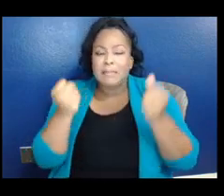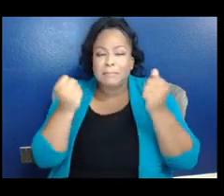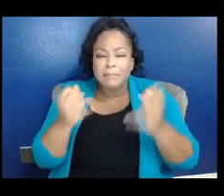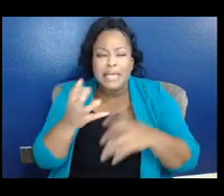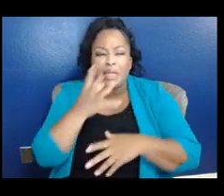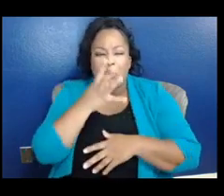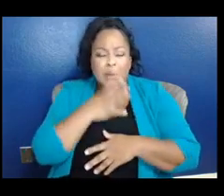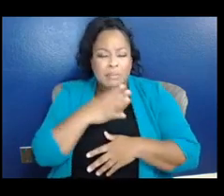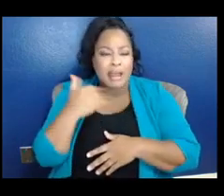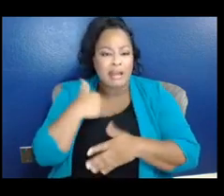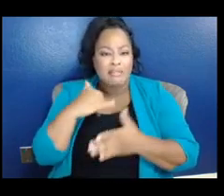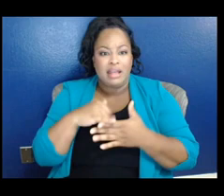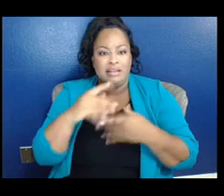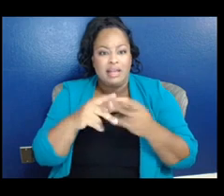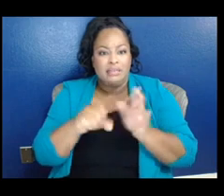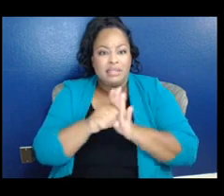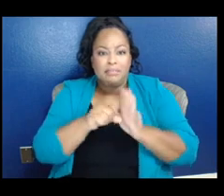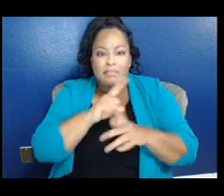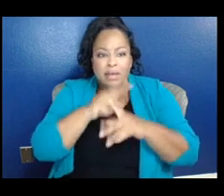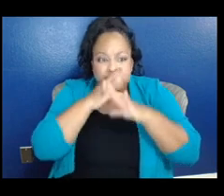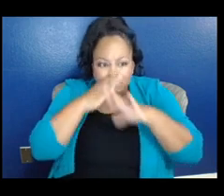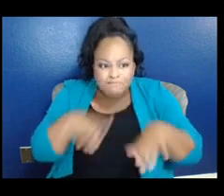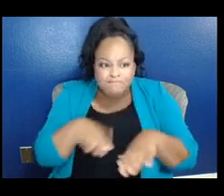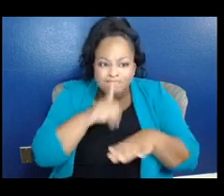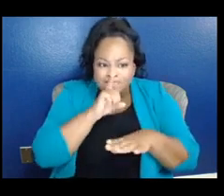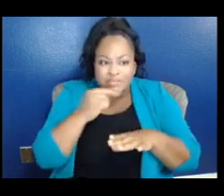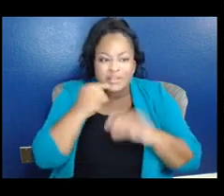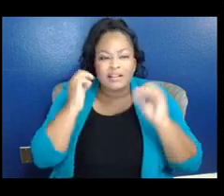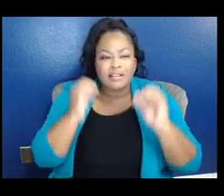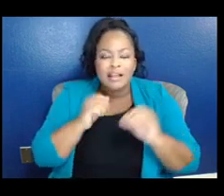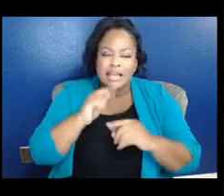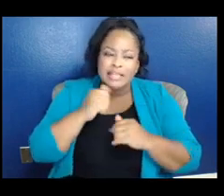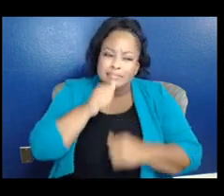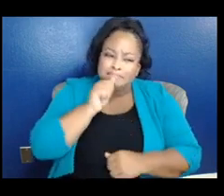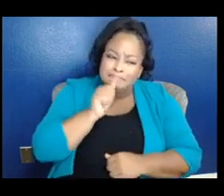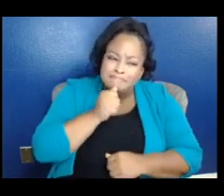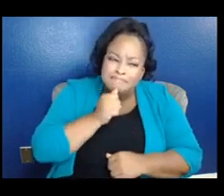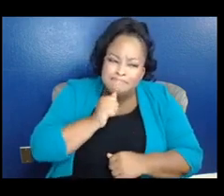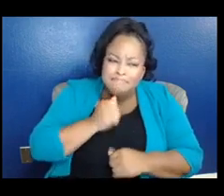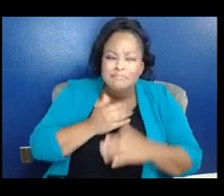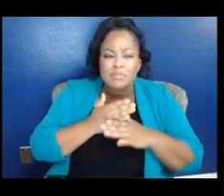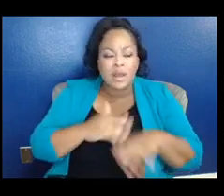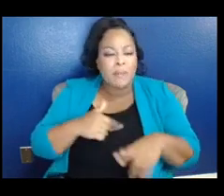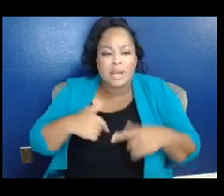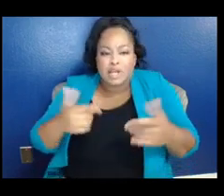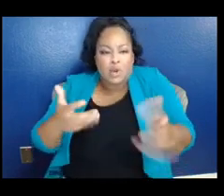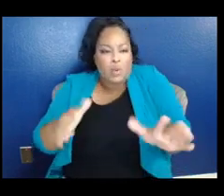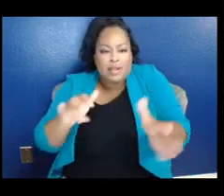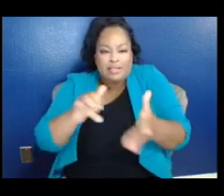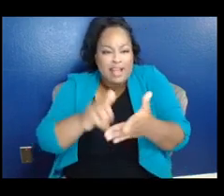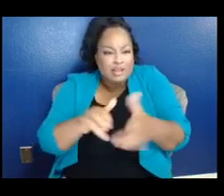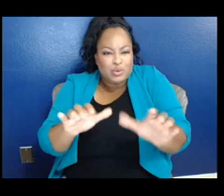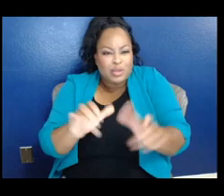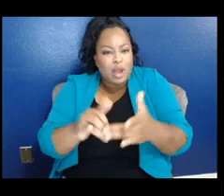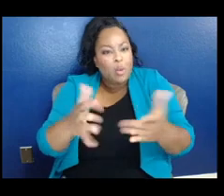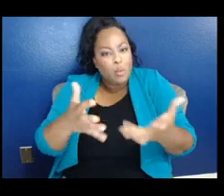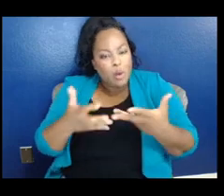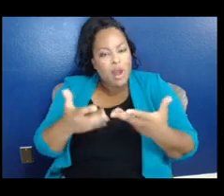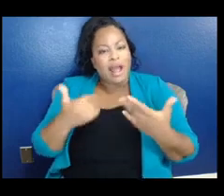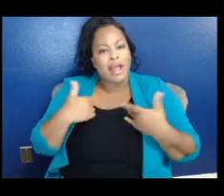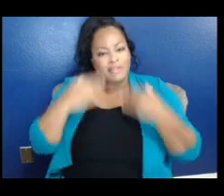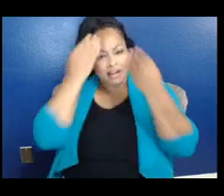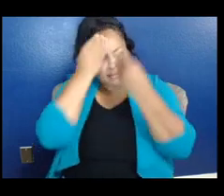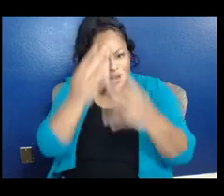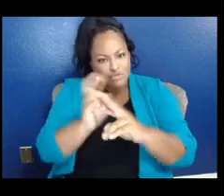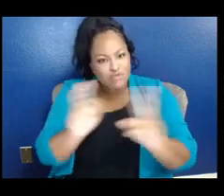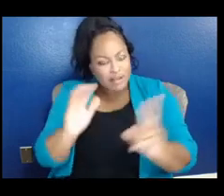many women who have these types of symptoms that don't talk about it. And, you know, they suffer in silence, and that's what we don't want them to do. We want them to be armed